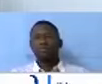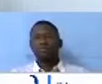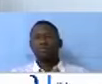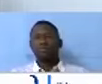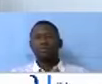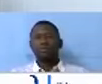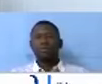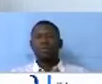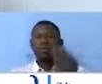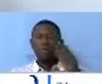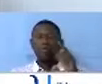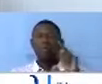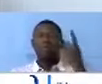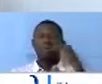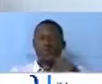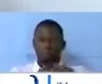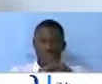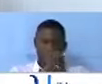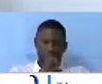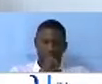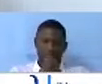I was taken to Sarakunda police.